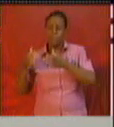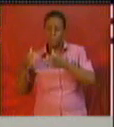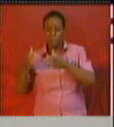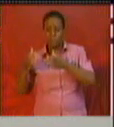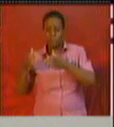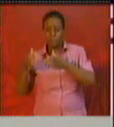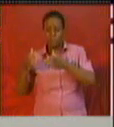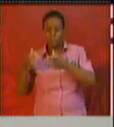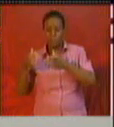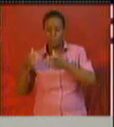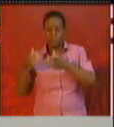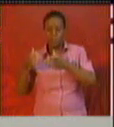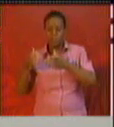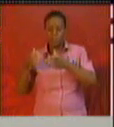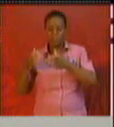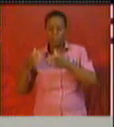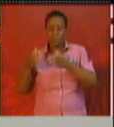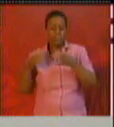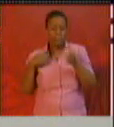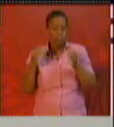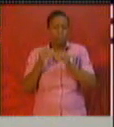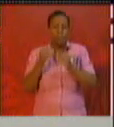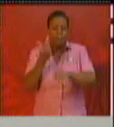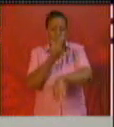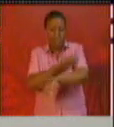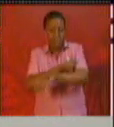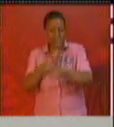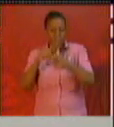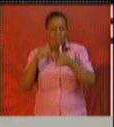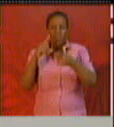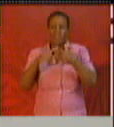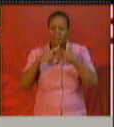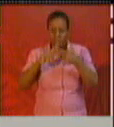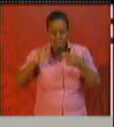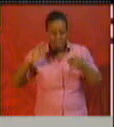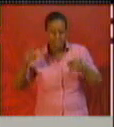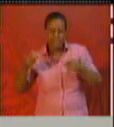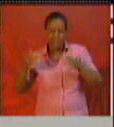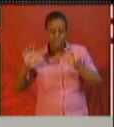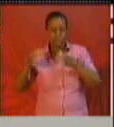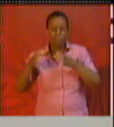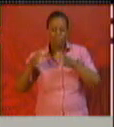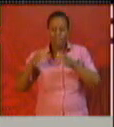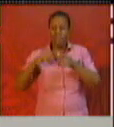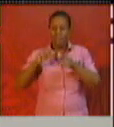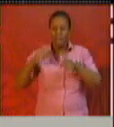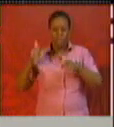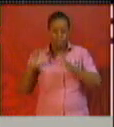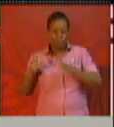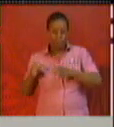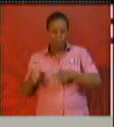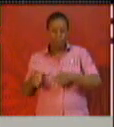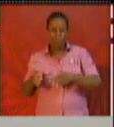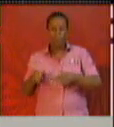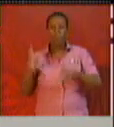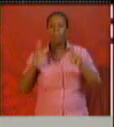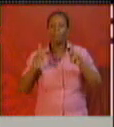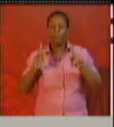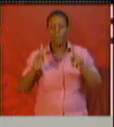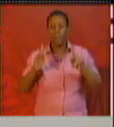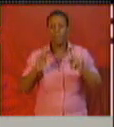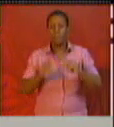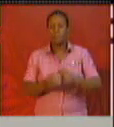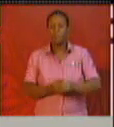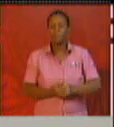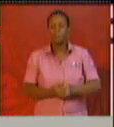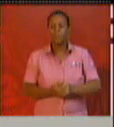if we have vaccine remaining, we will move down the priority listing to the next set. And the list is actually quite extensive and covers a large number of